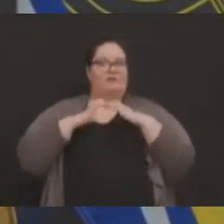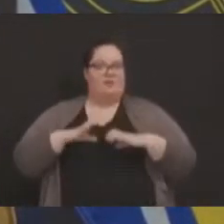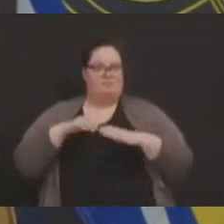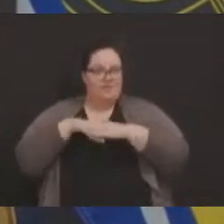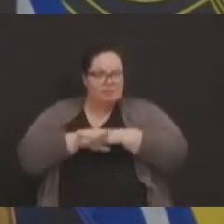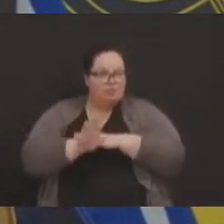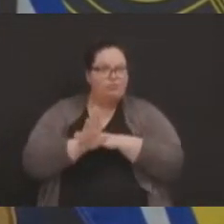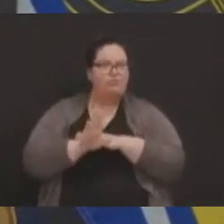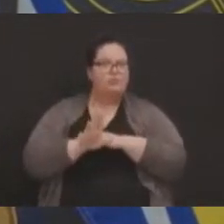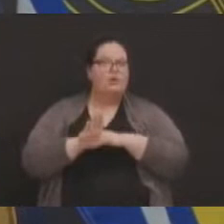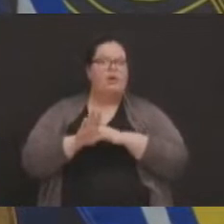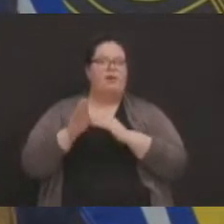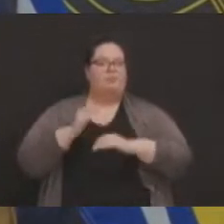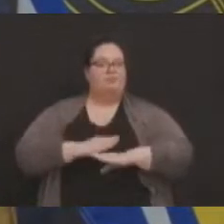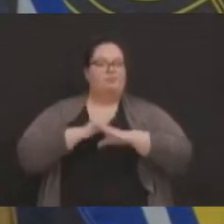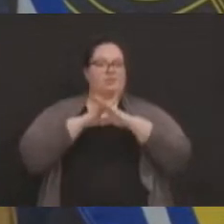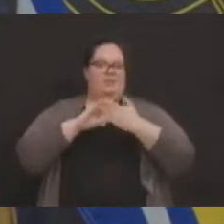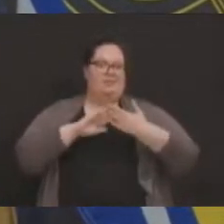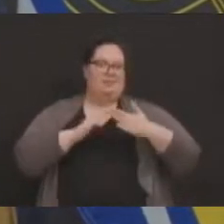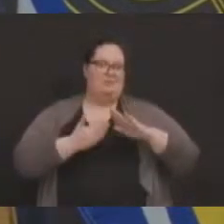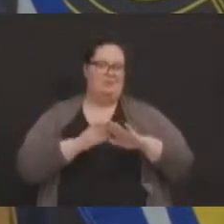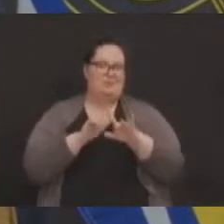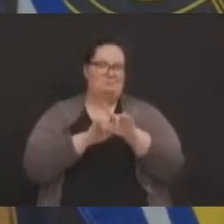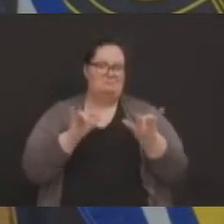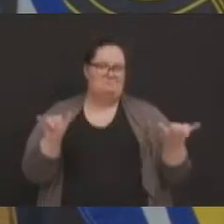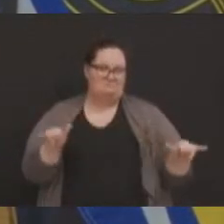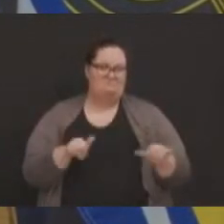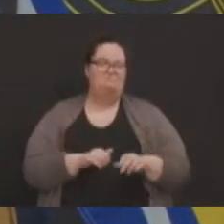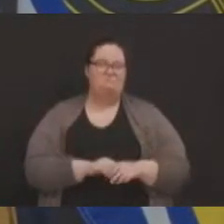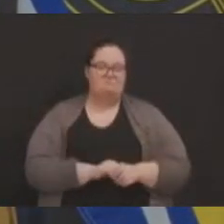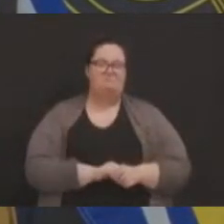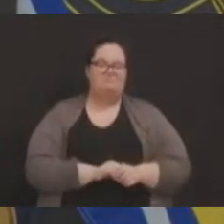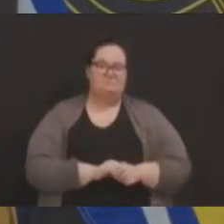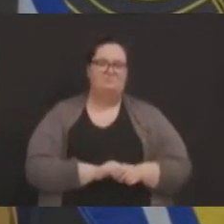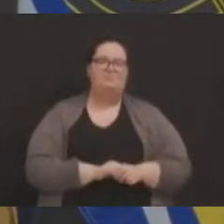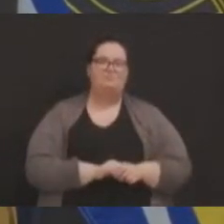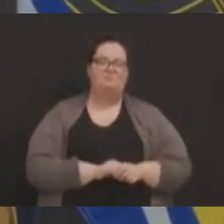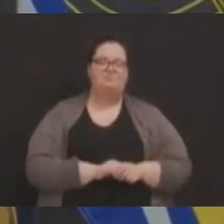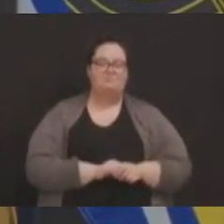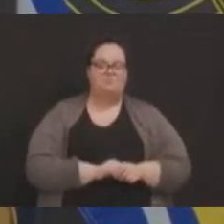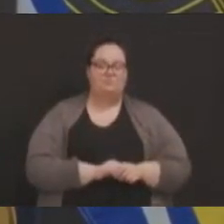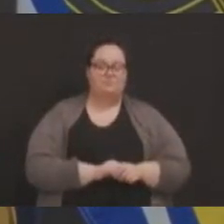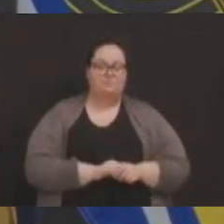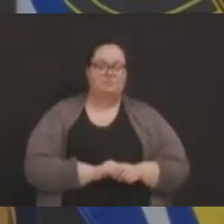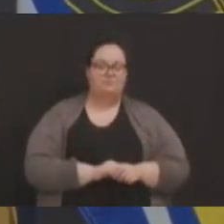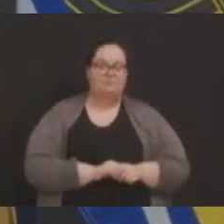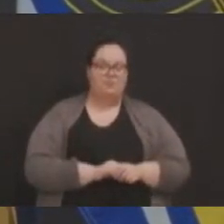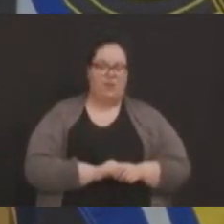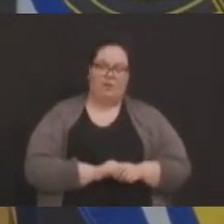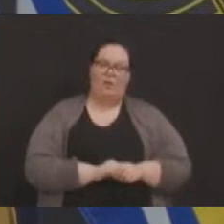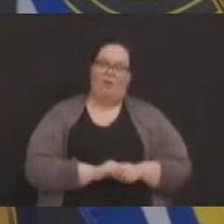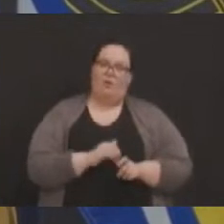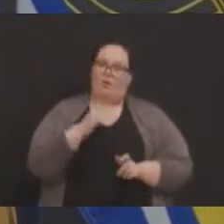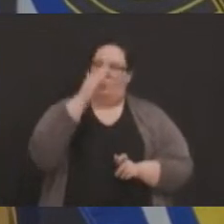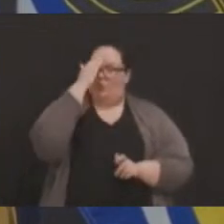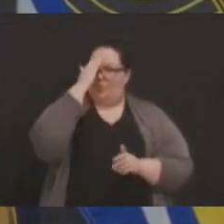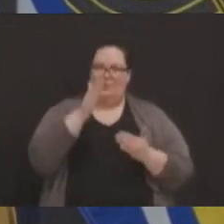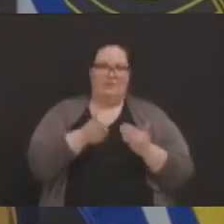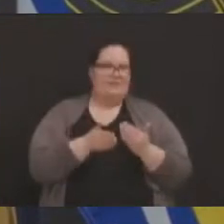easy for businesses, and I encourage businesses who are impacted by the pandemic to call the Business Navigator